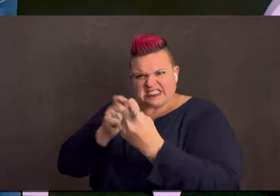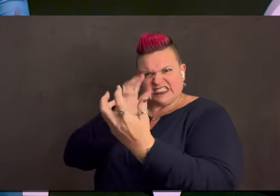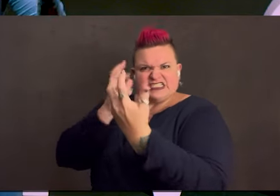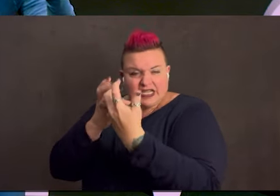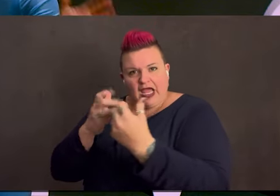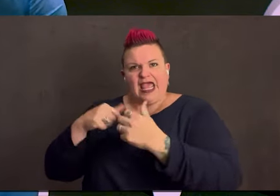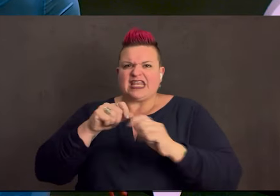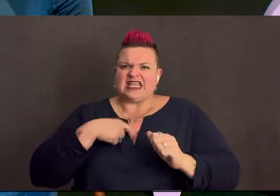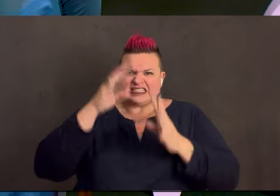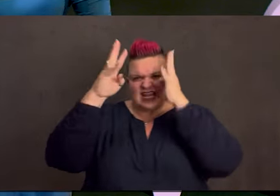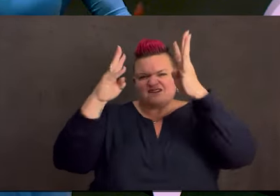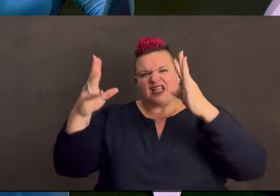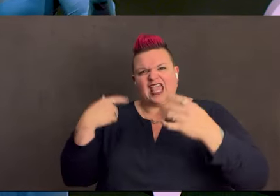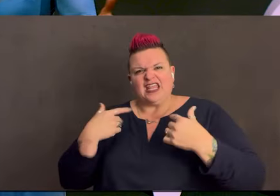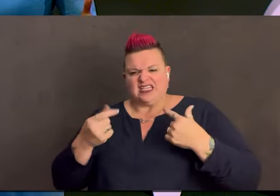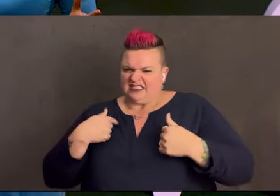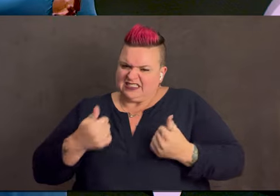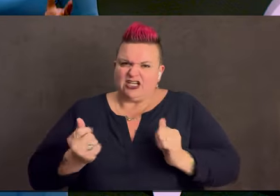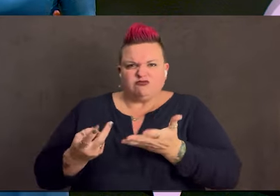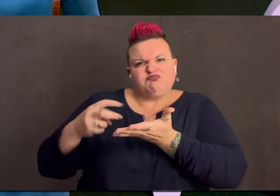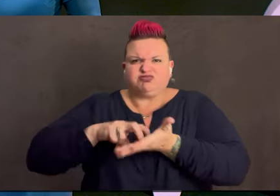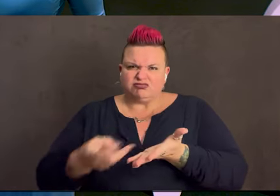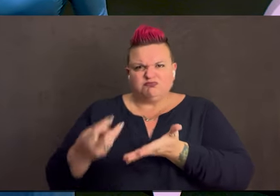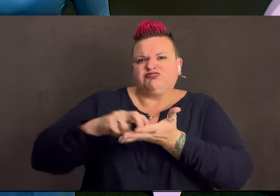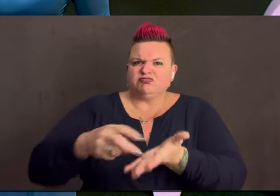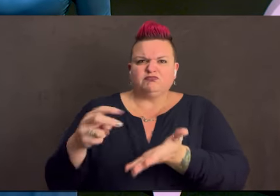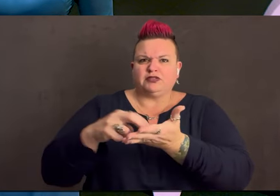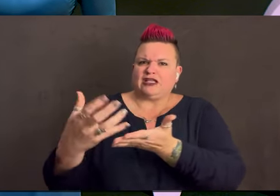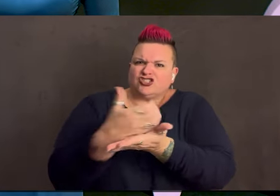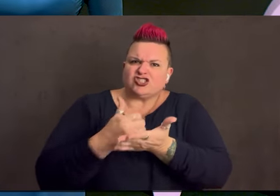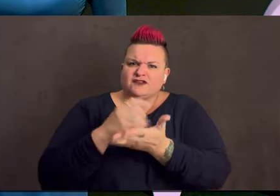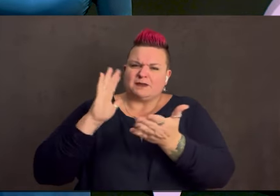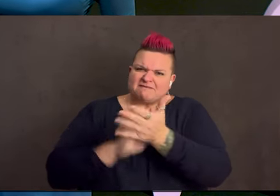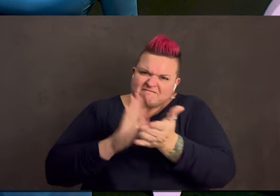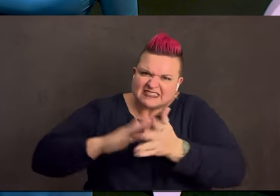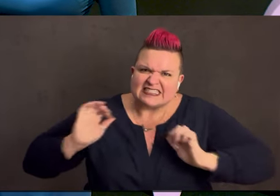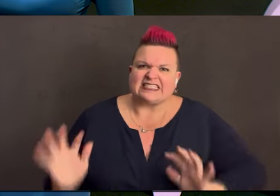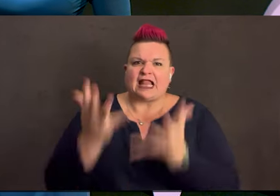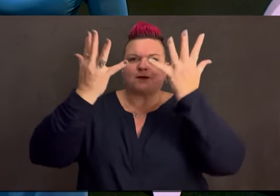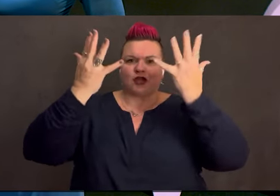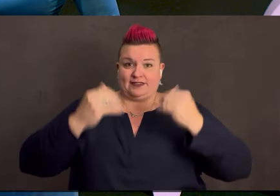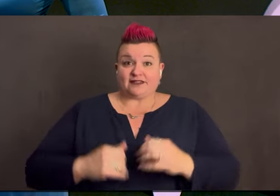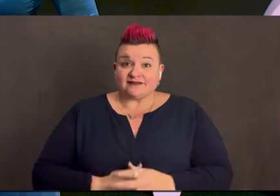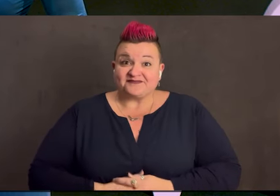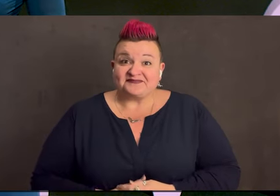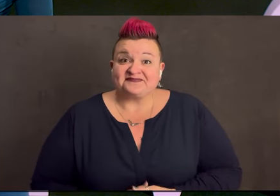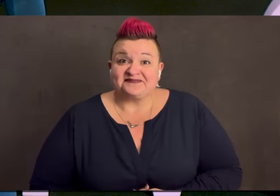innovative. And it is resilient. And it deserves to be celebrated.